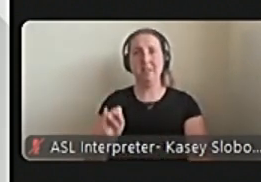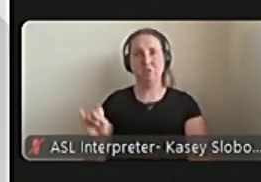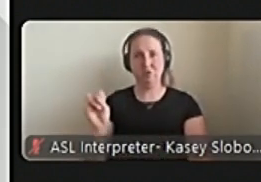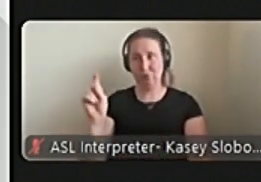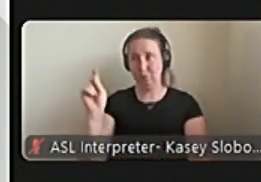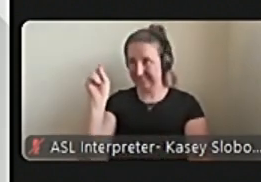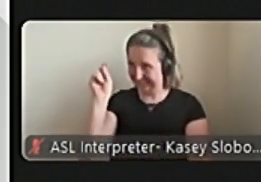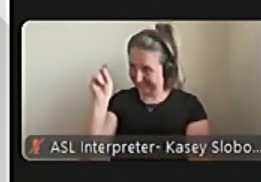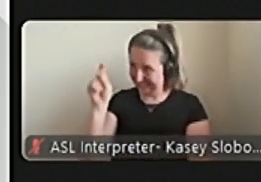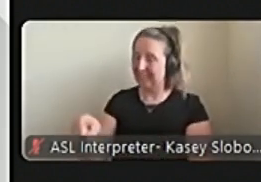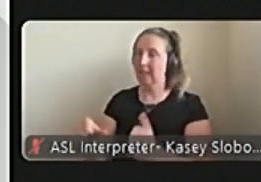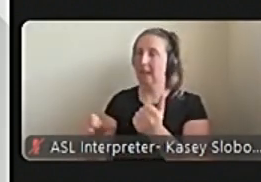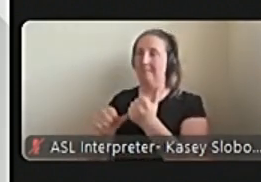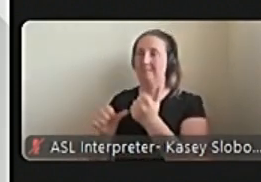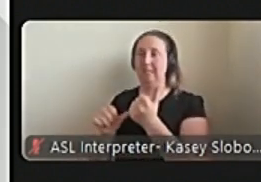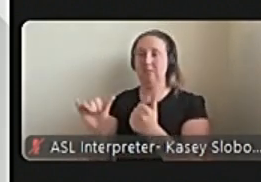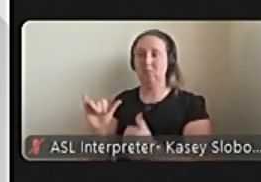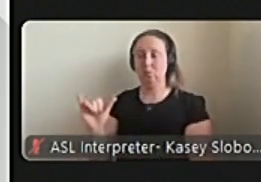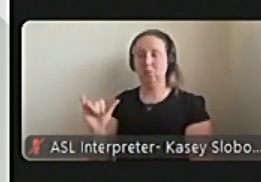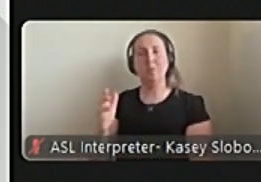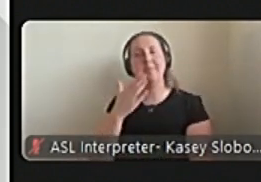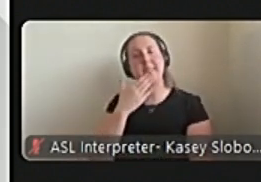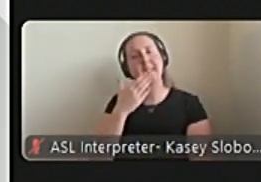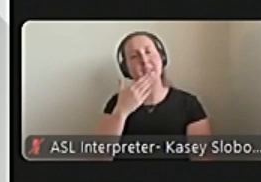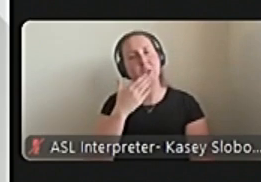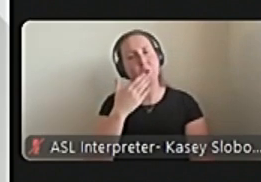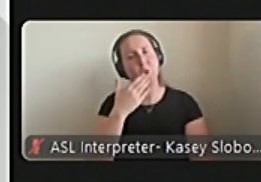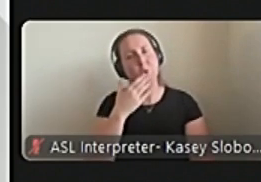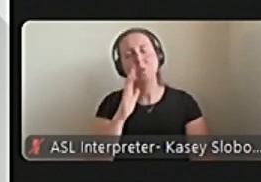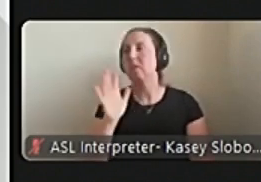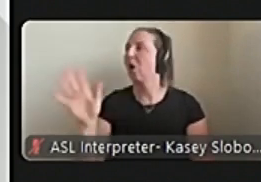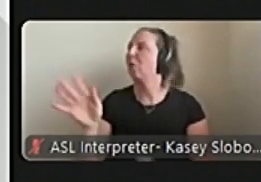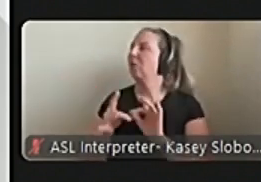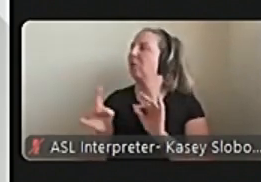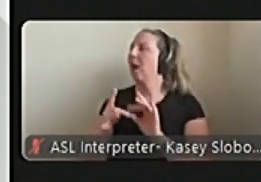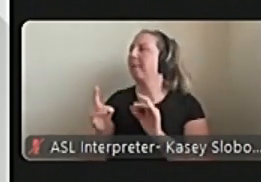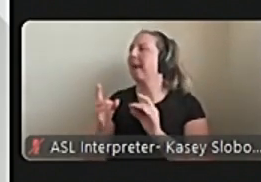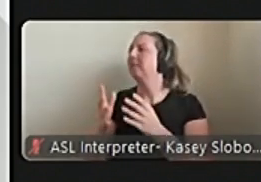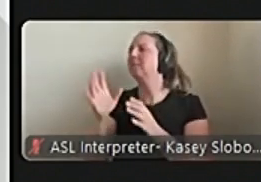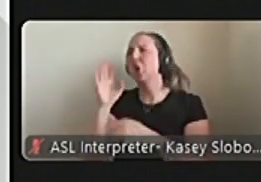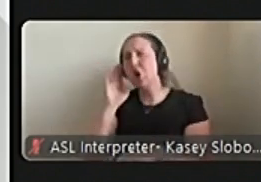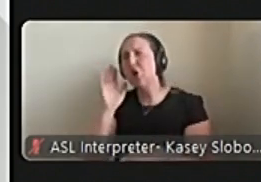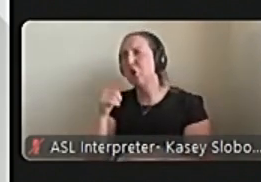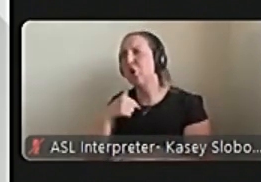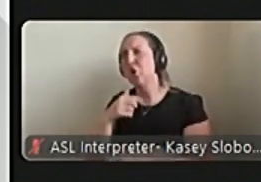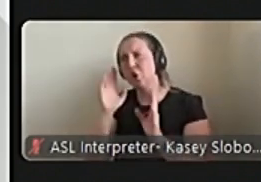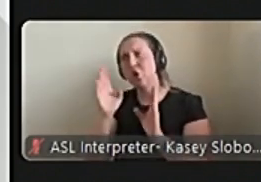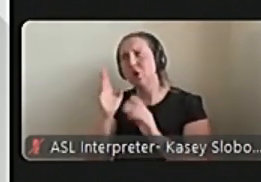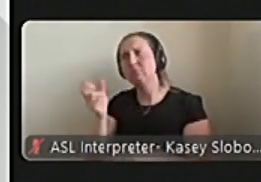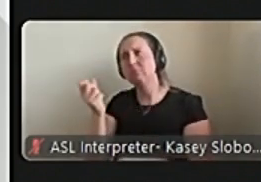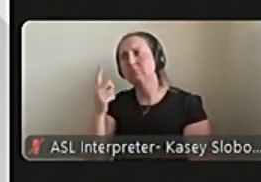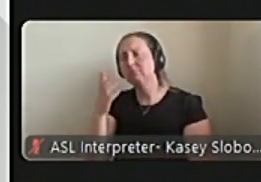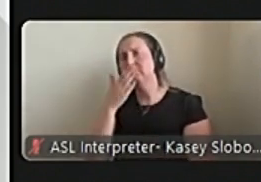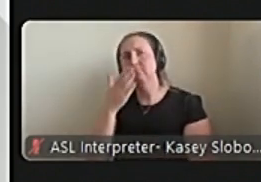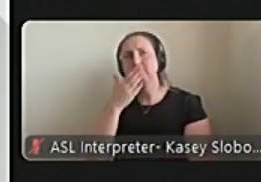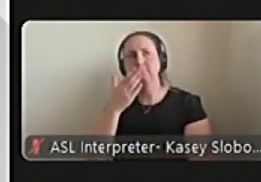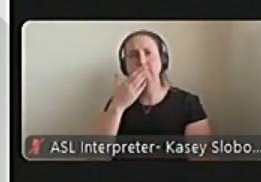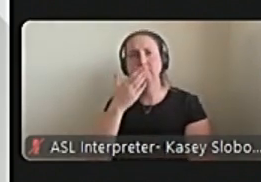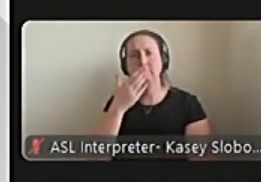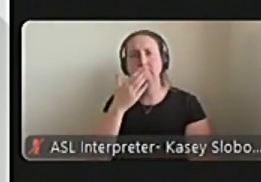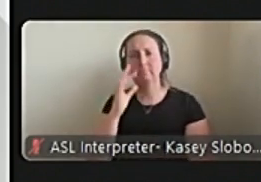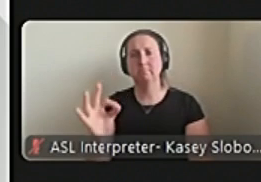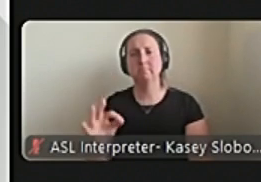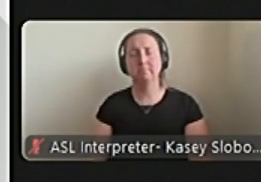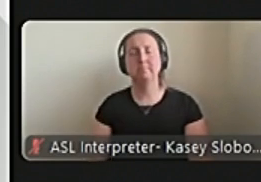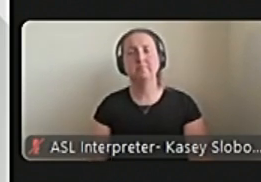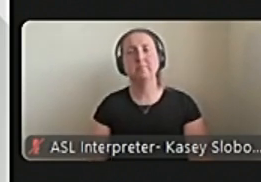Yeah, yes. Yeah. Thank you for Oh, the no, questions. your comments were well heard and received by, and very, yeah, the empathy is